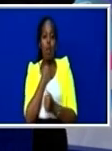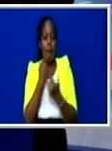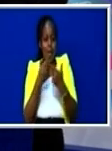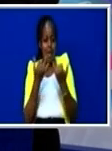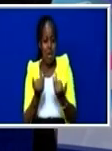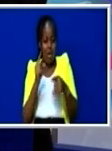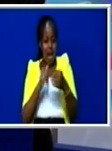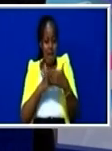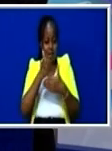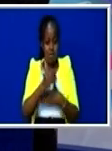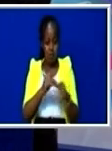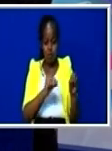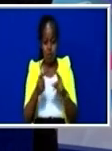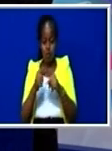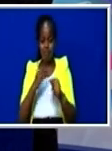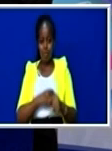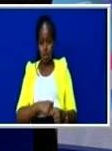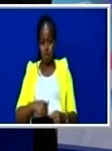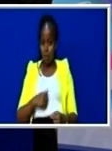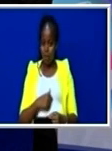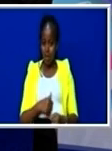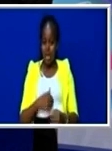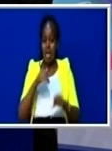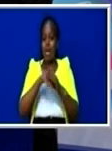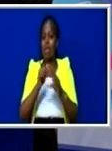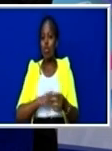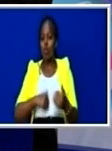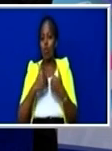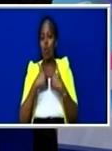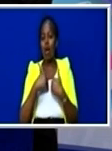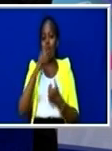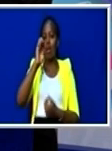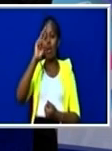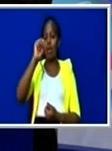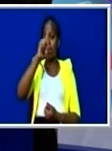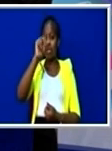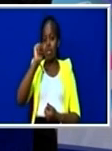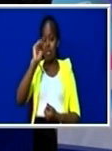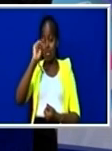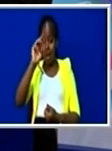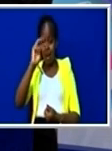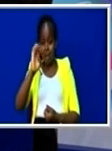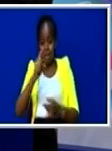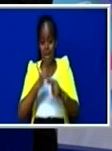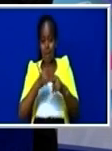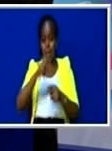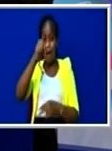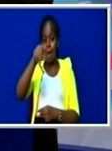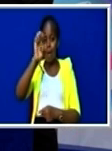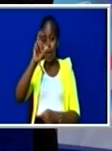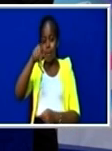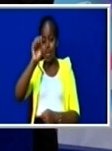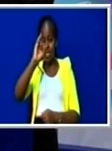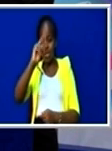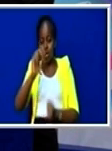then once they get into the stomach, in the stomach we have the enzyme now, pepsin, that breaks down